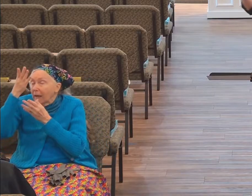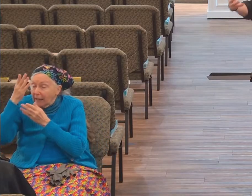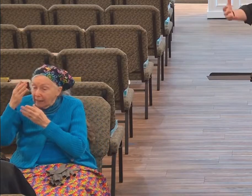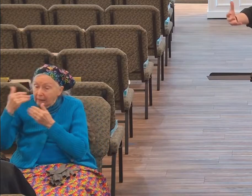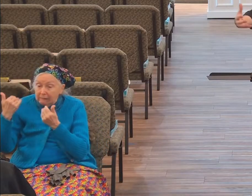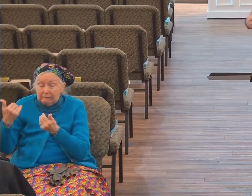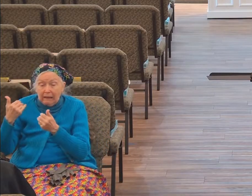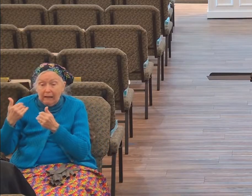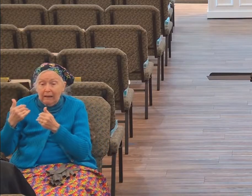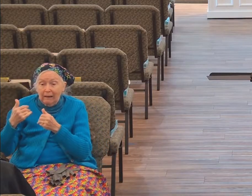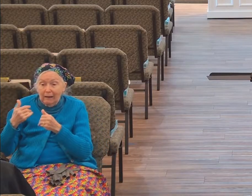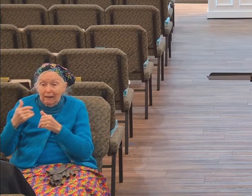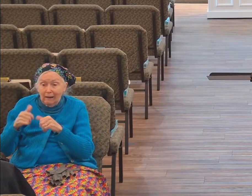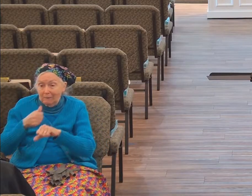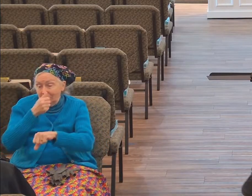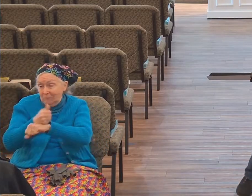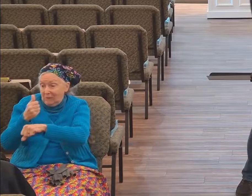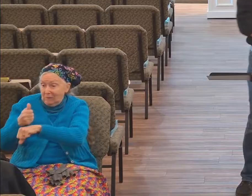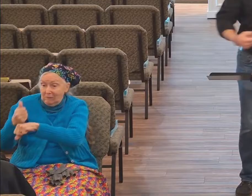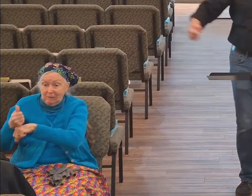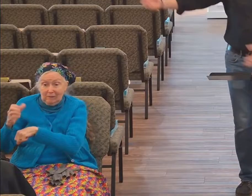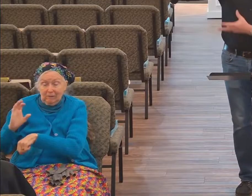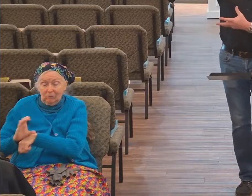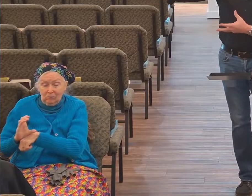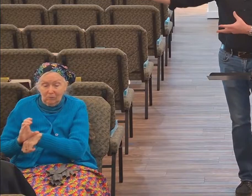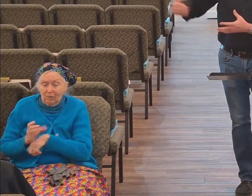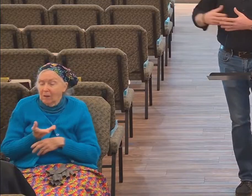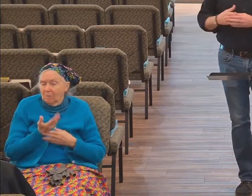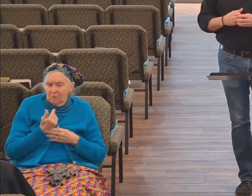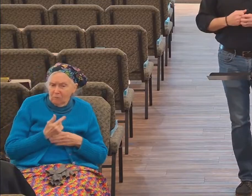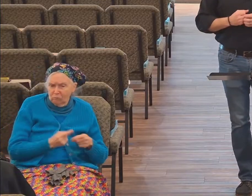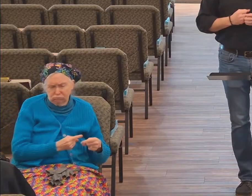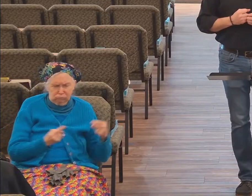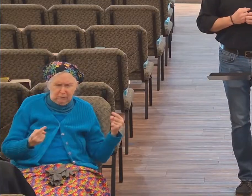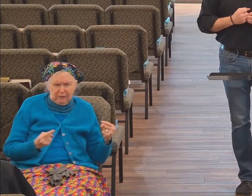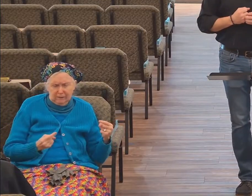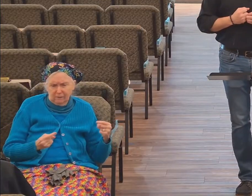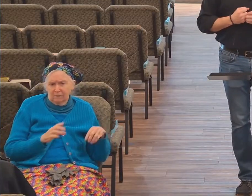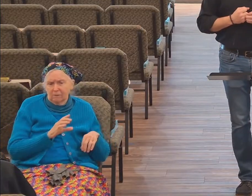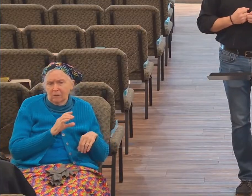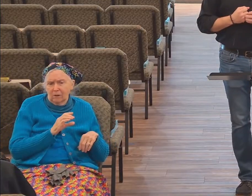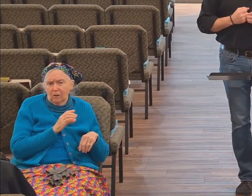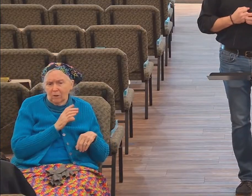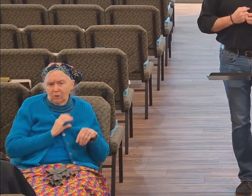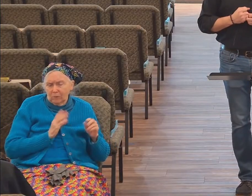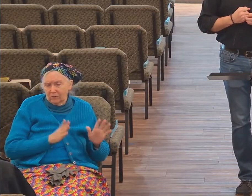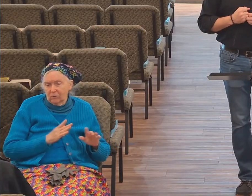and goes from being against the movement to being for it. What happens?